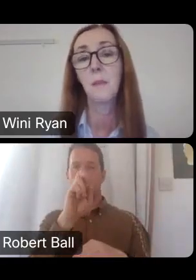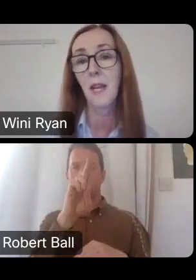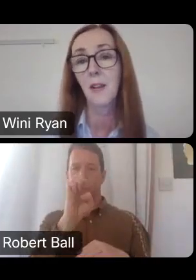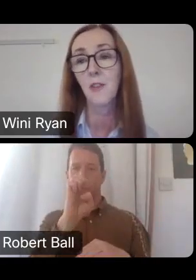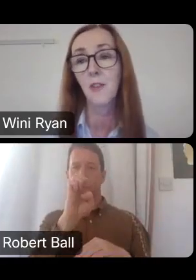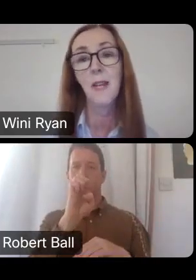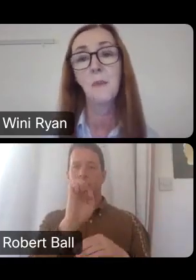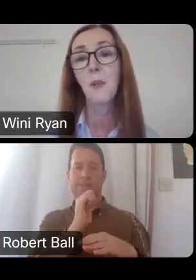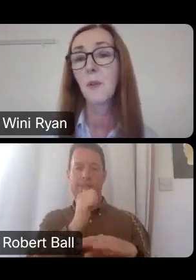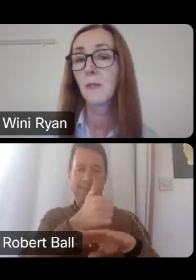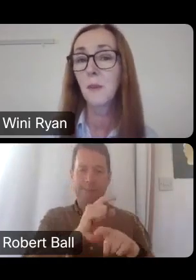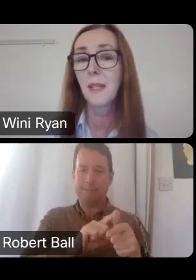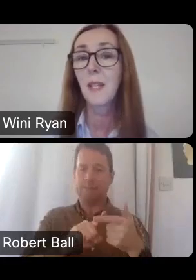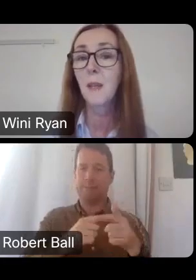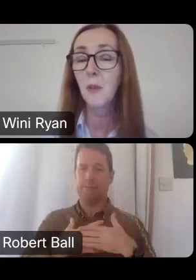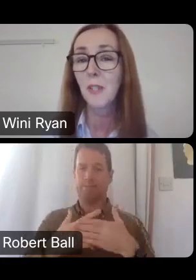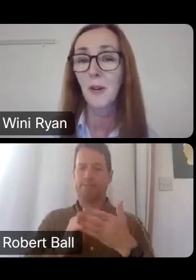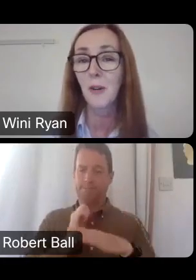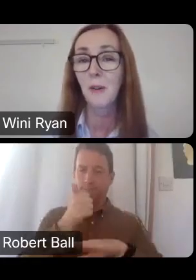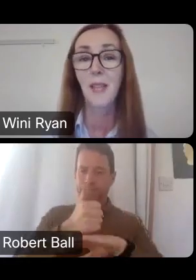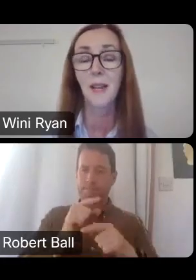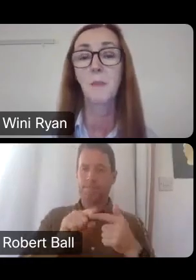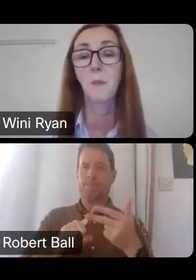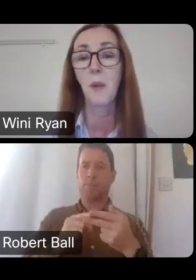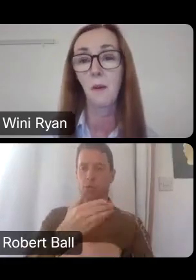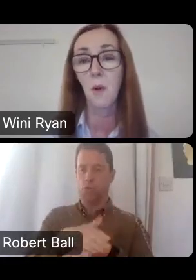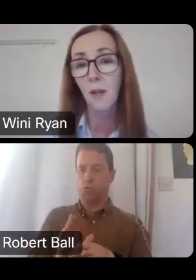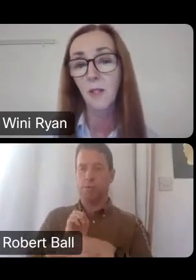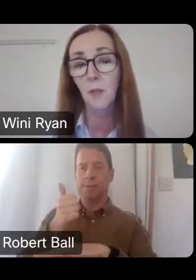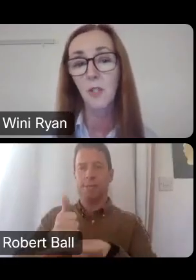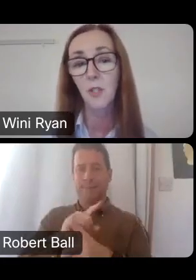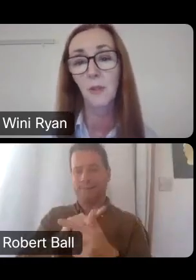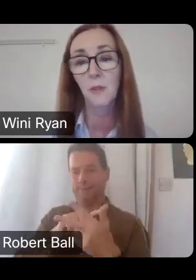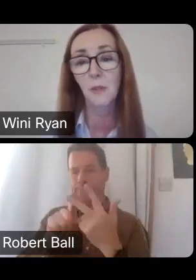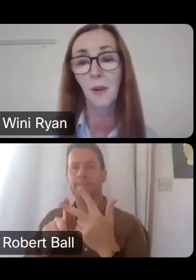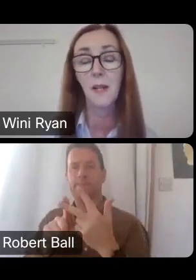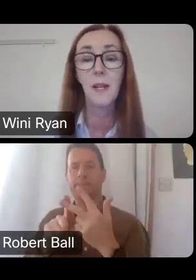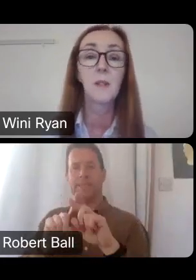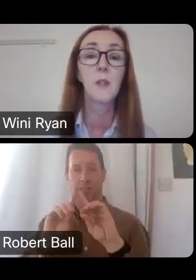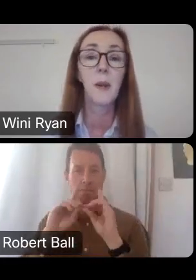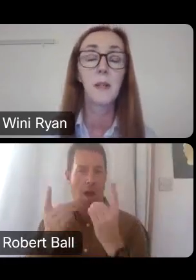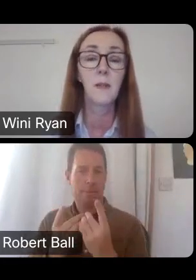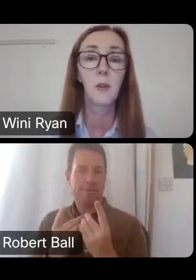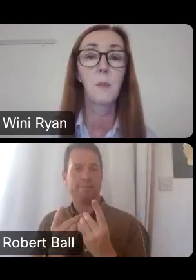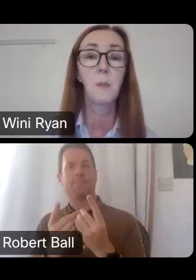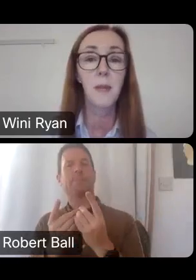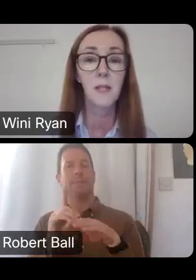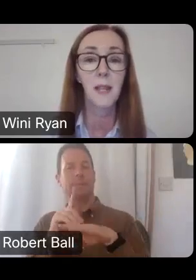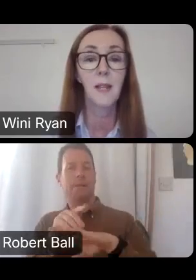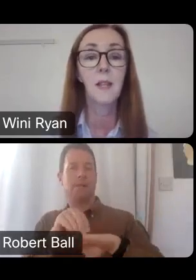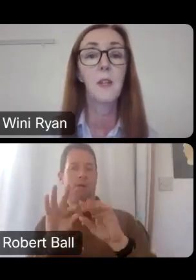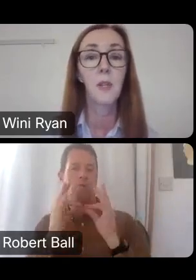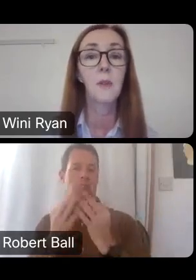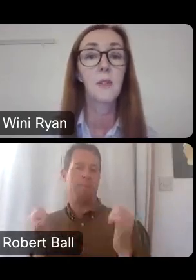setting, pediatric. We don't have so many in community services yet, but we are working to produce those as well. So depending on the group you're